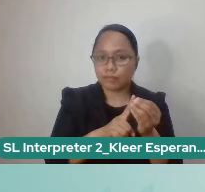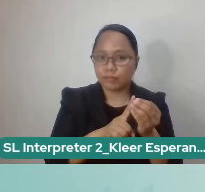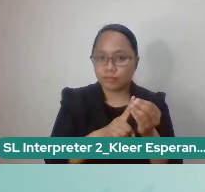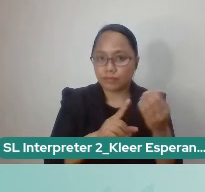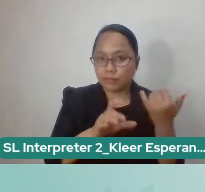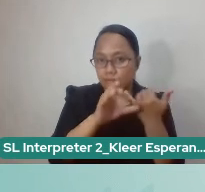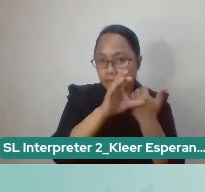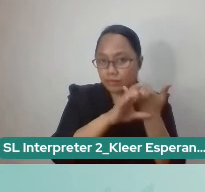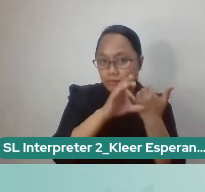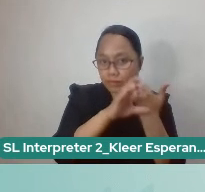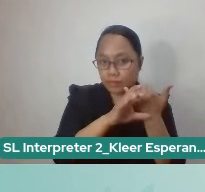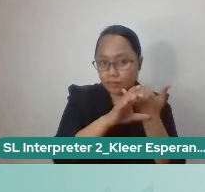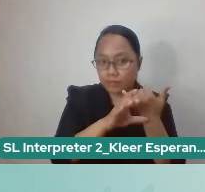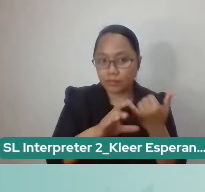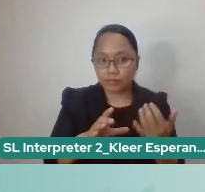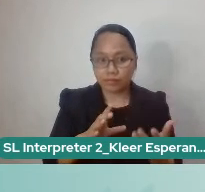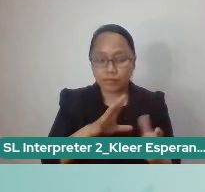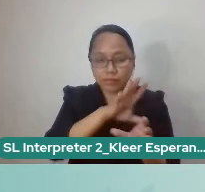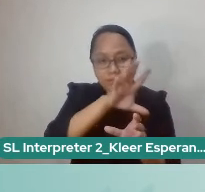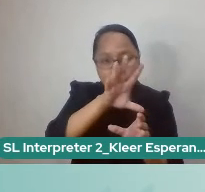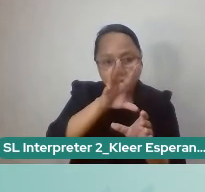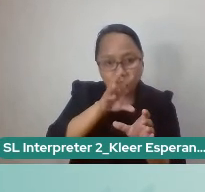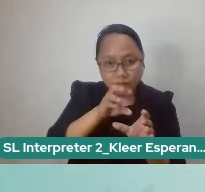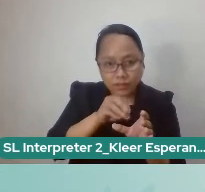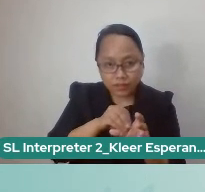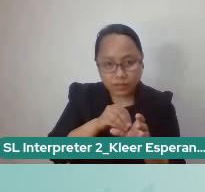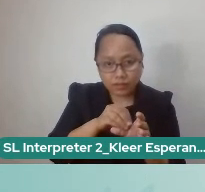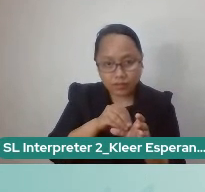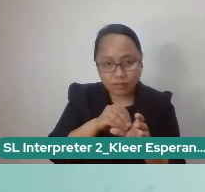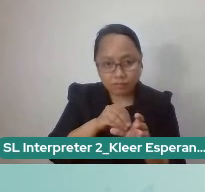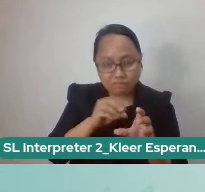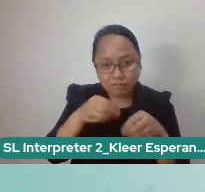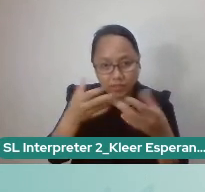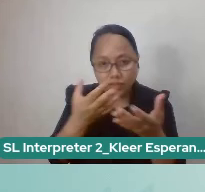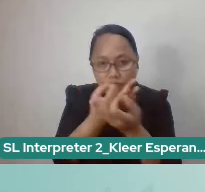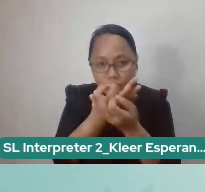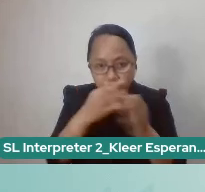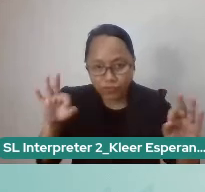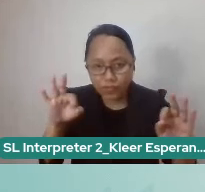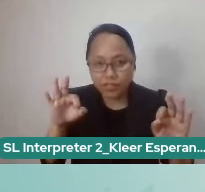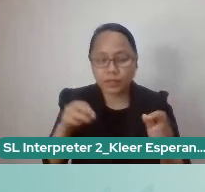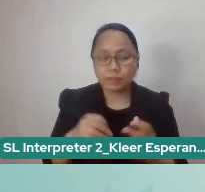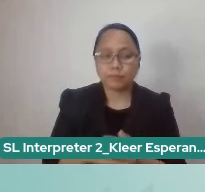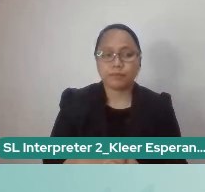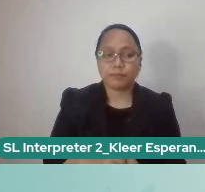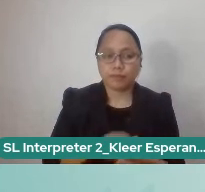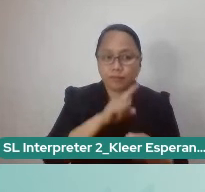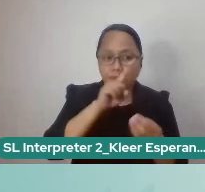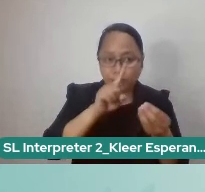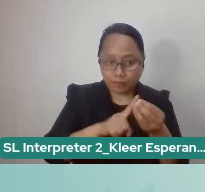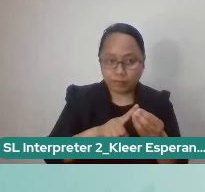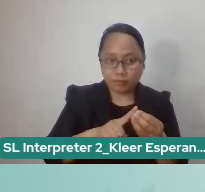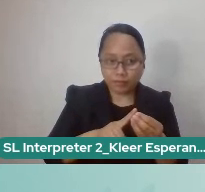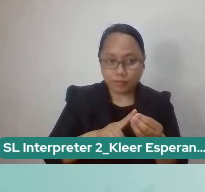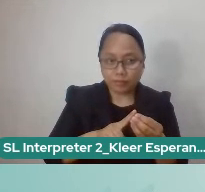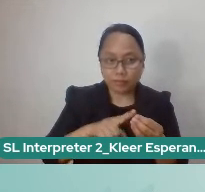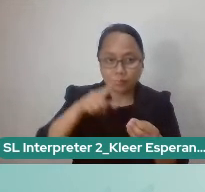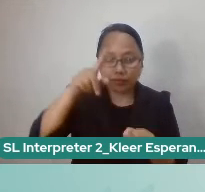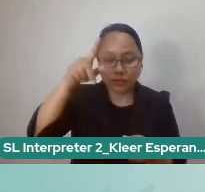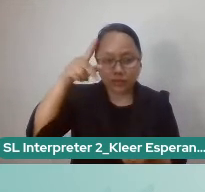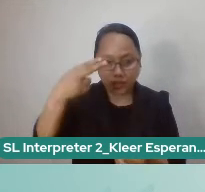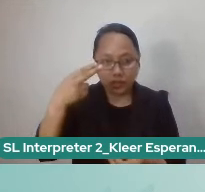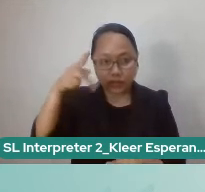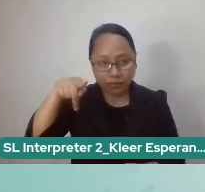DOH and the hospital. And it promotes the use of HPV DNA tests